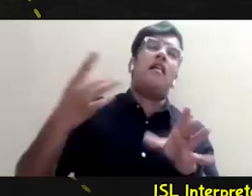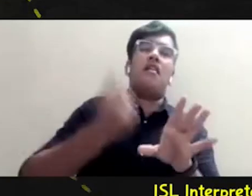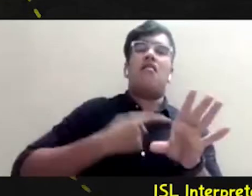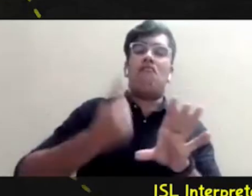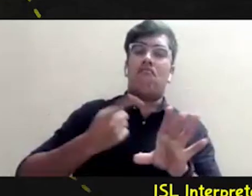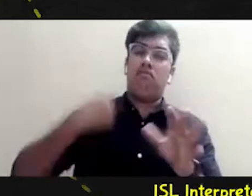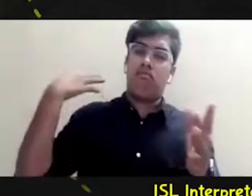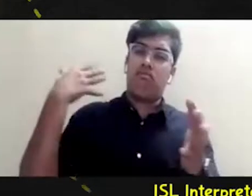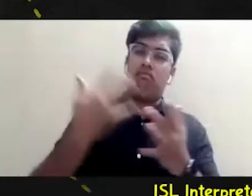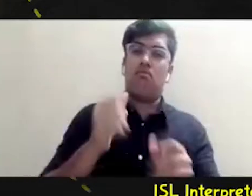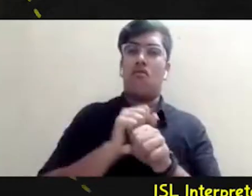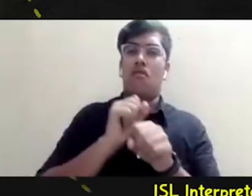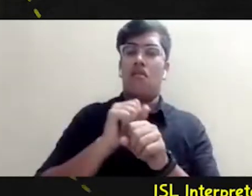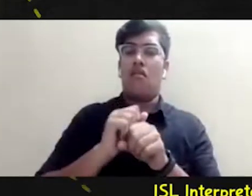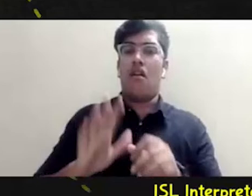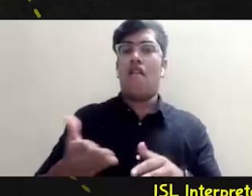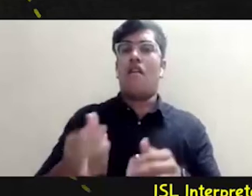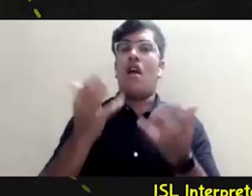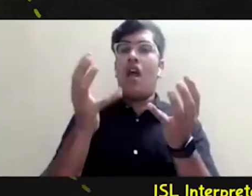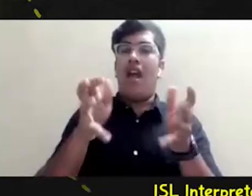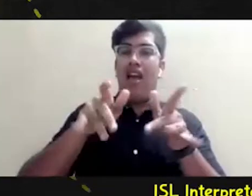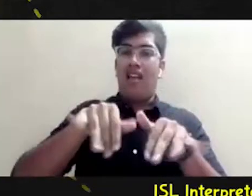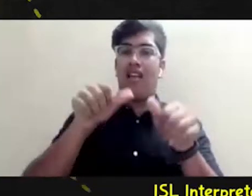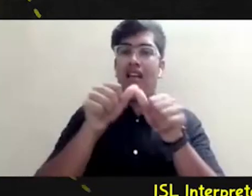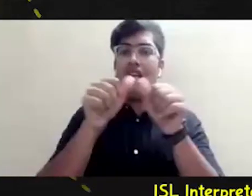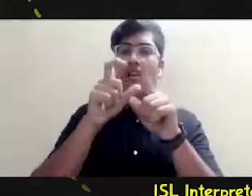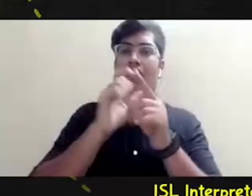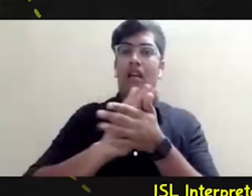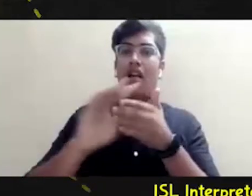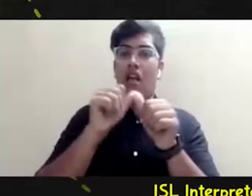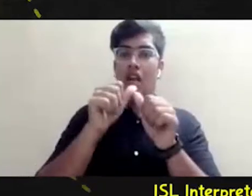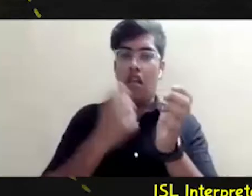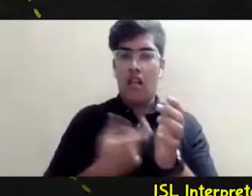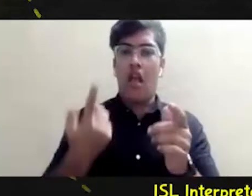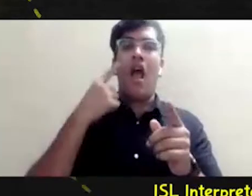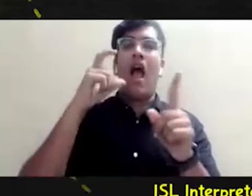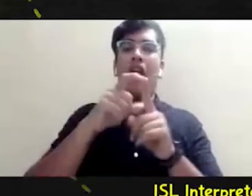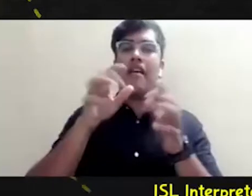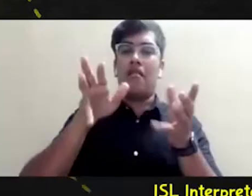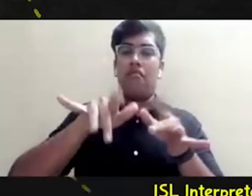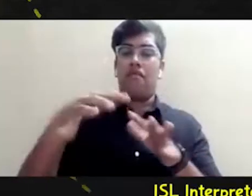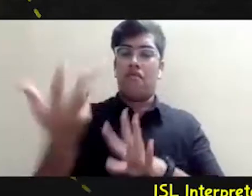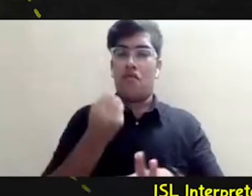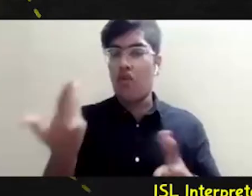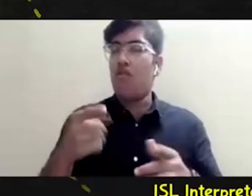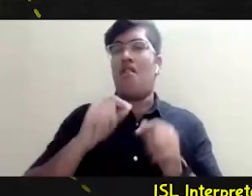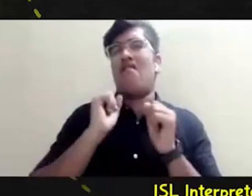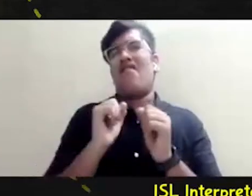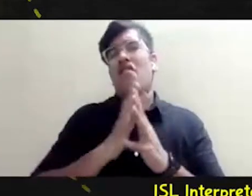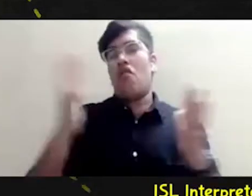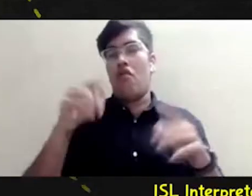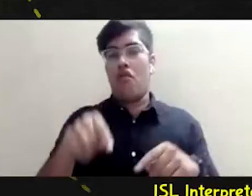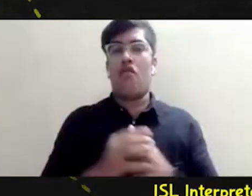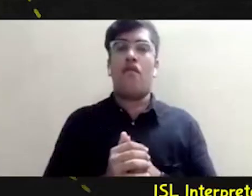right? Especially with Aadhaar and all, to actually get an ID document has been difficult for a lot of persons with disability. So when